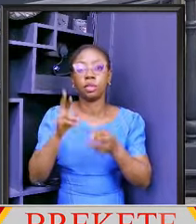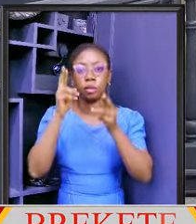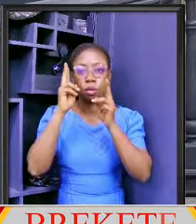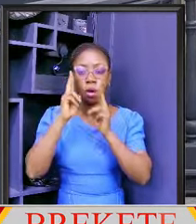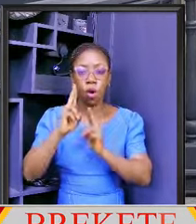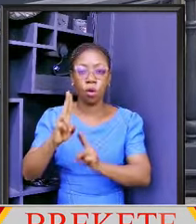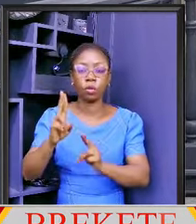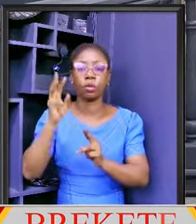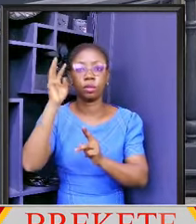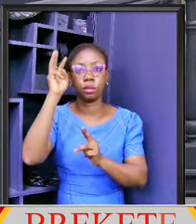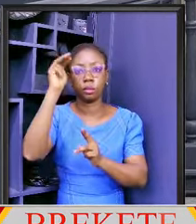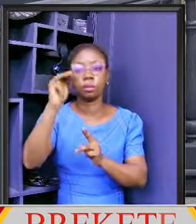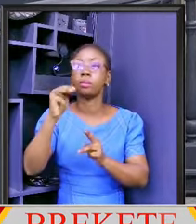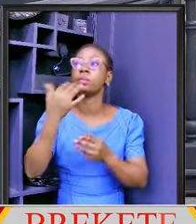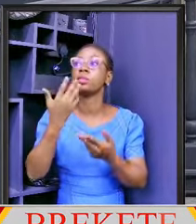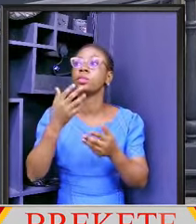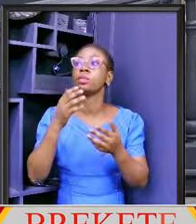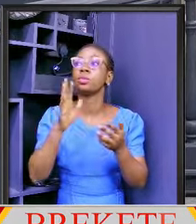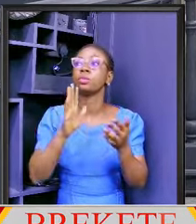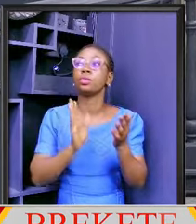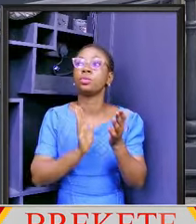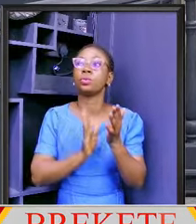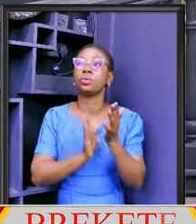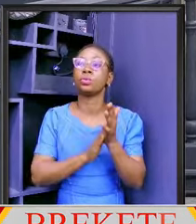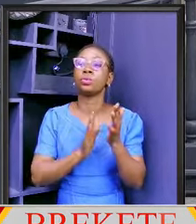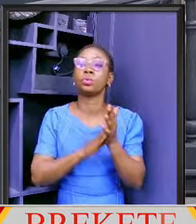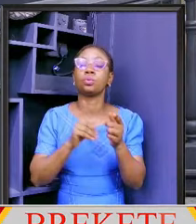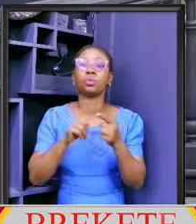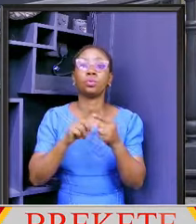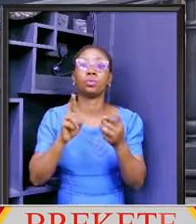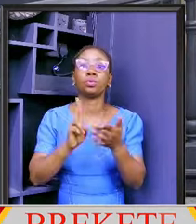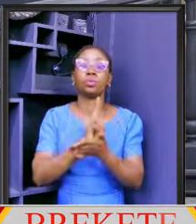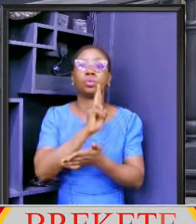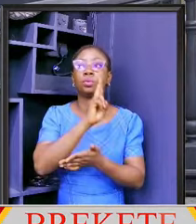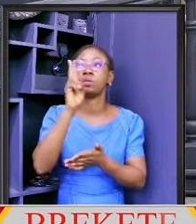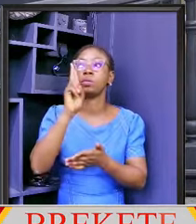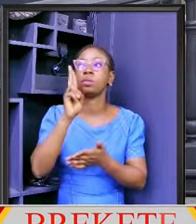The I think his school to university for 2 degrees. I think